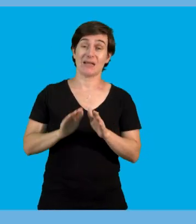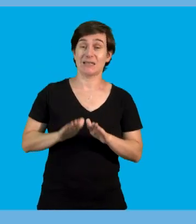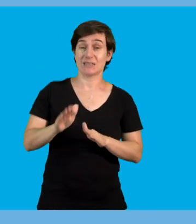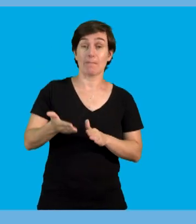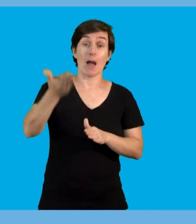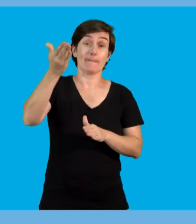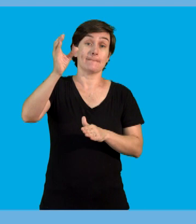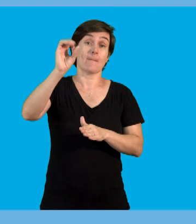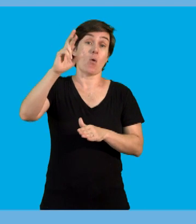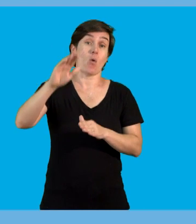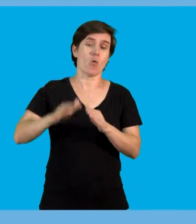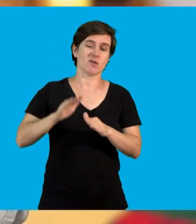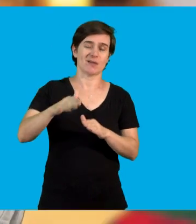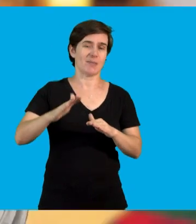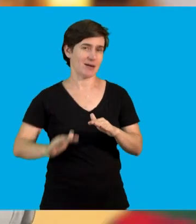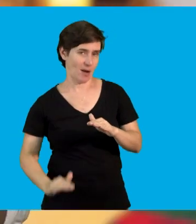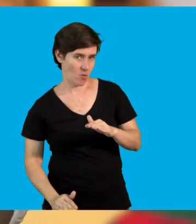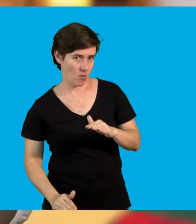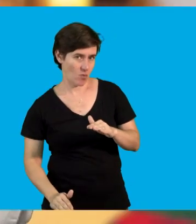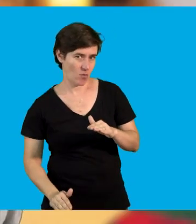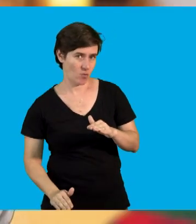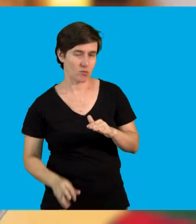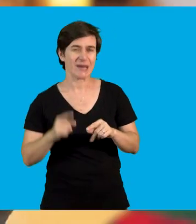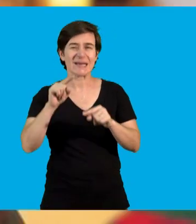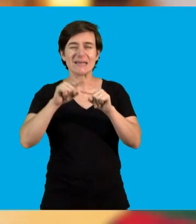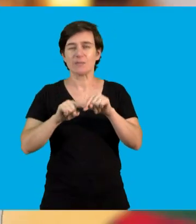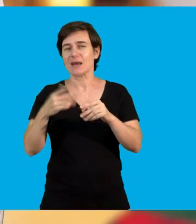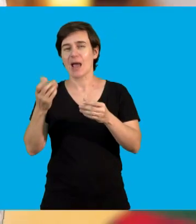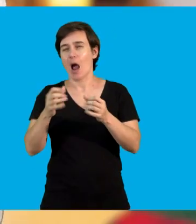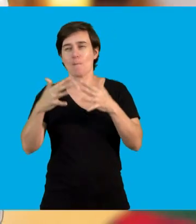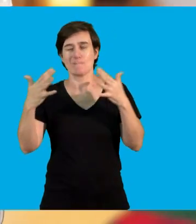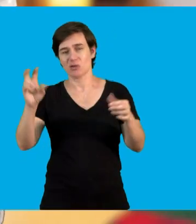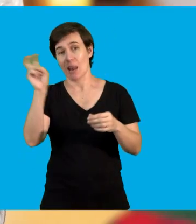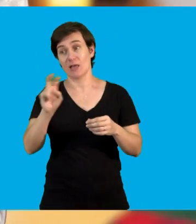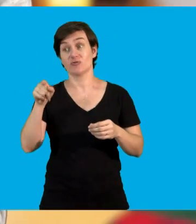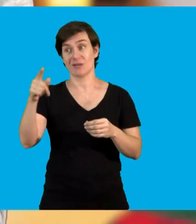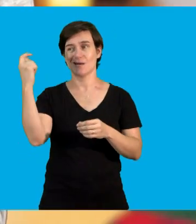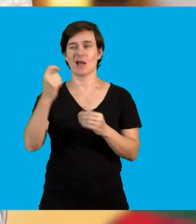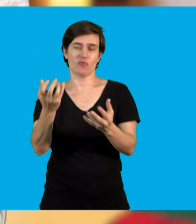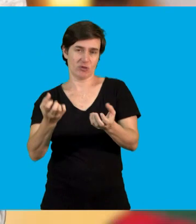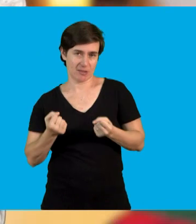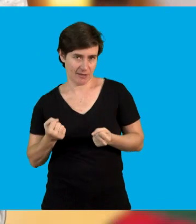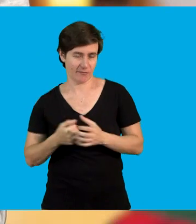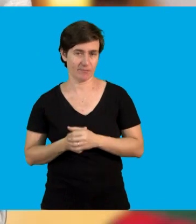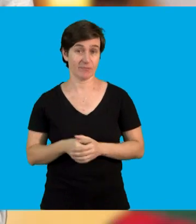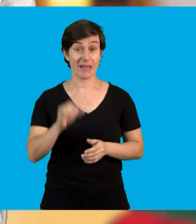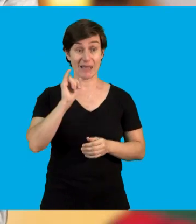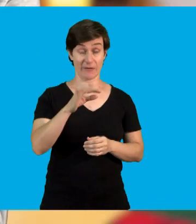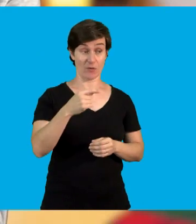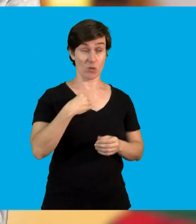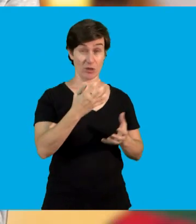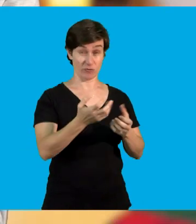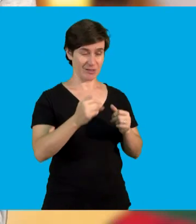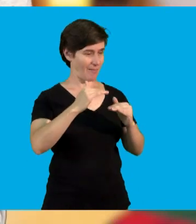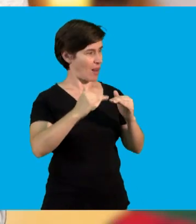up or it can be stepped down, depending on which is received by the city. if we are receiving less energy, therefore it needs to be